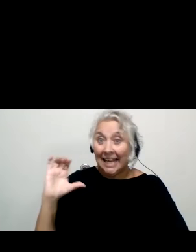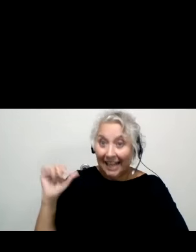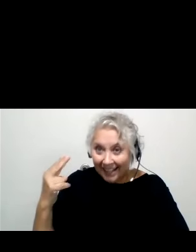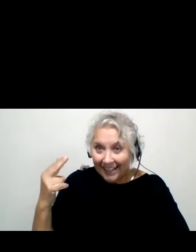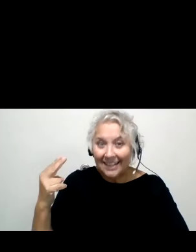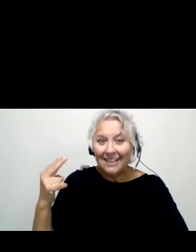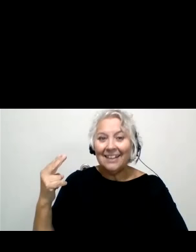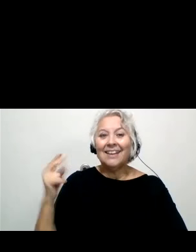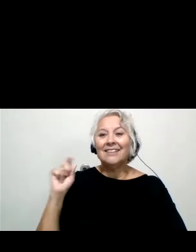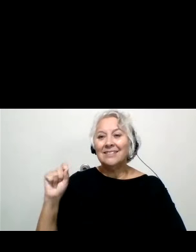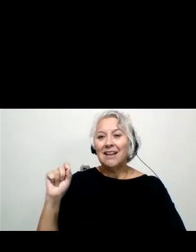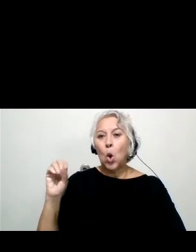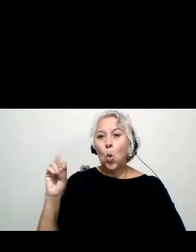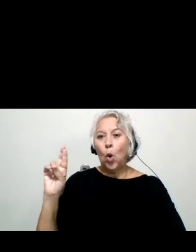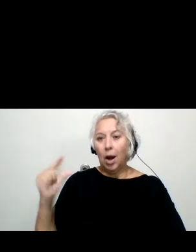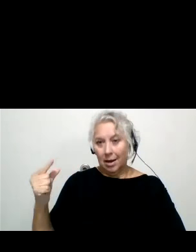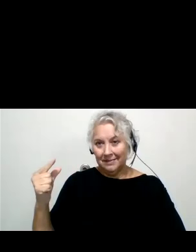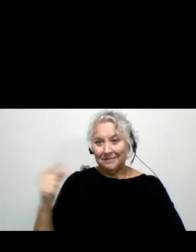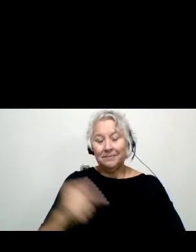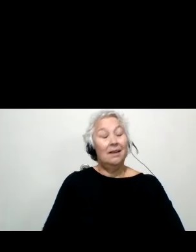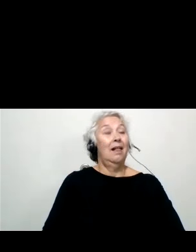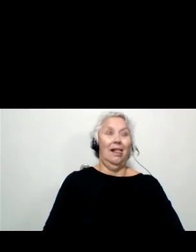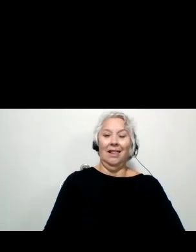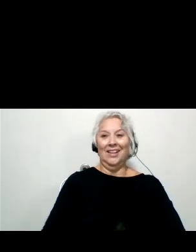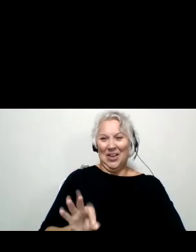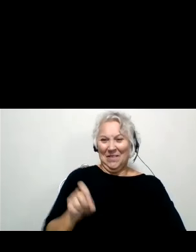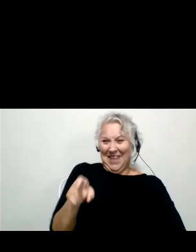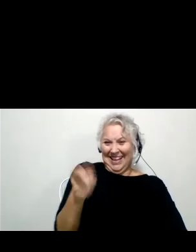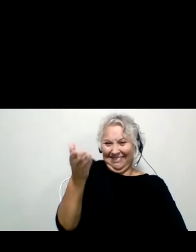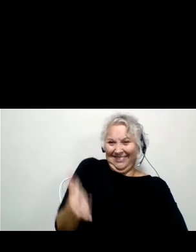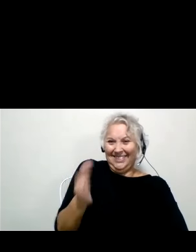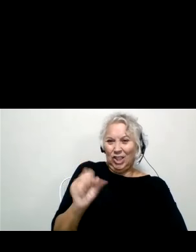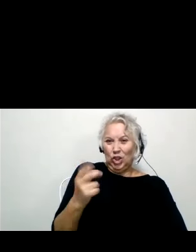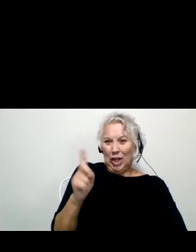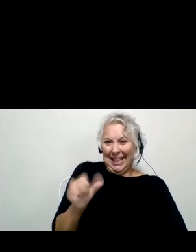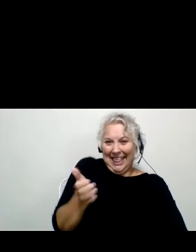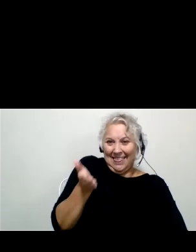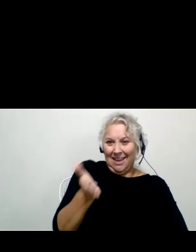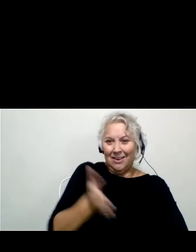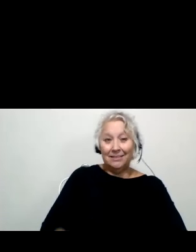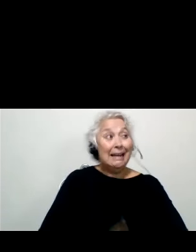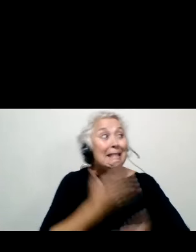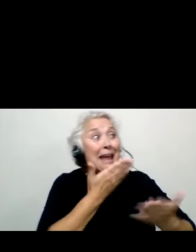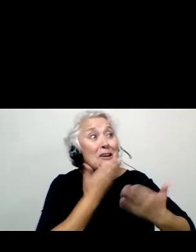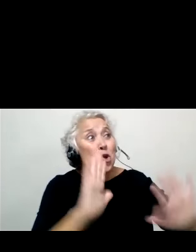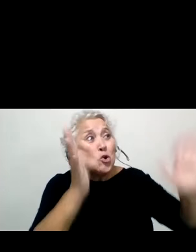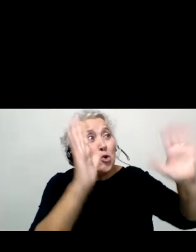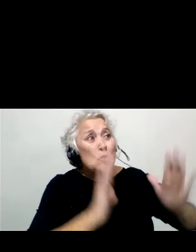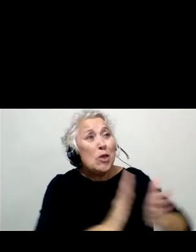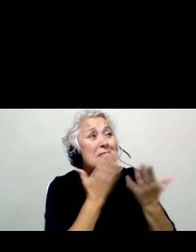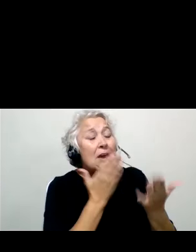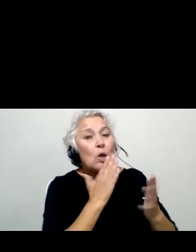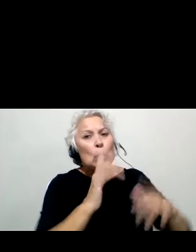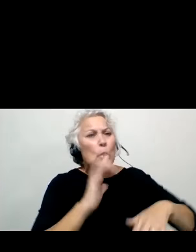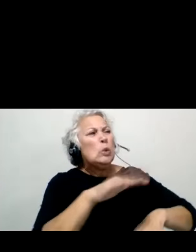okabletech.org, and you'll find her there. So, Thank you so much, Gretchen. Hey, I